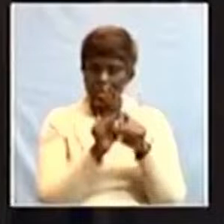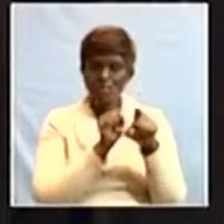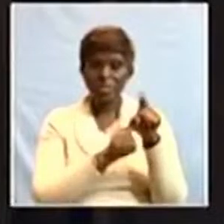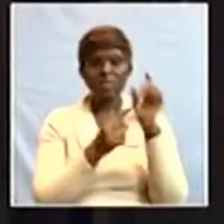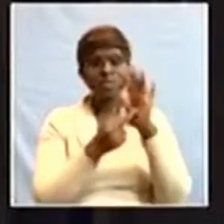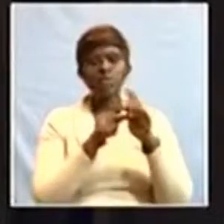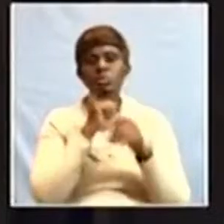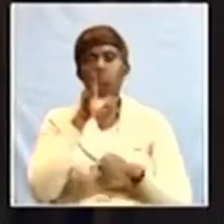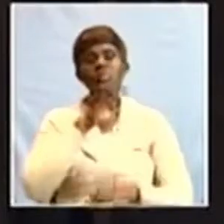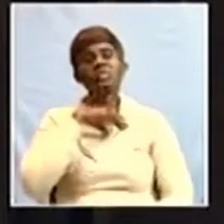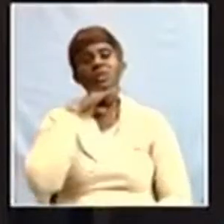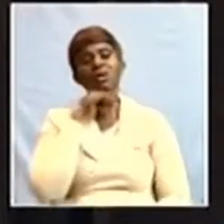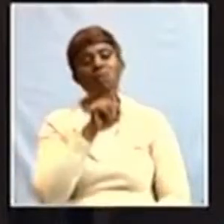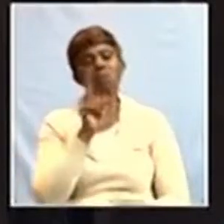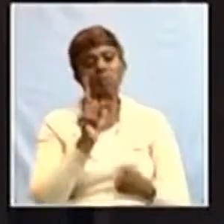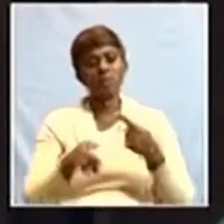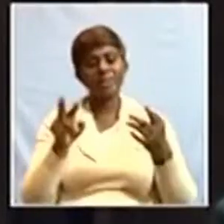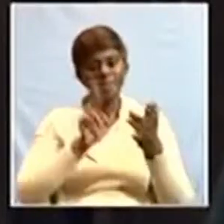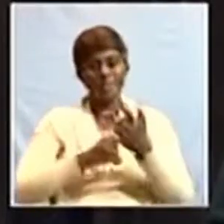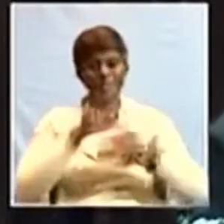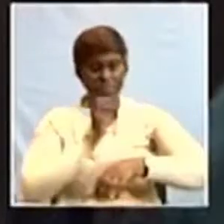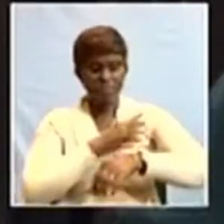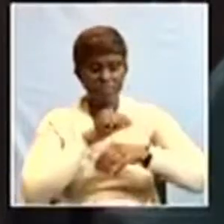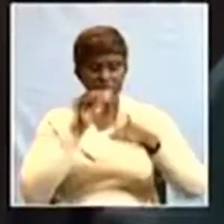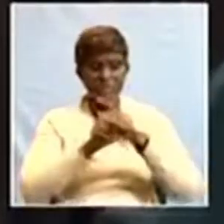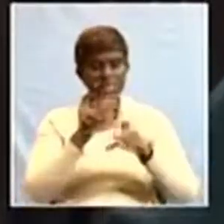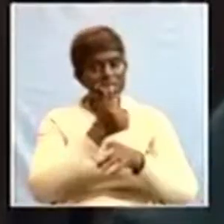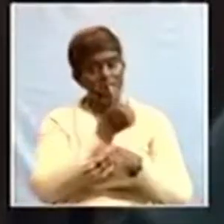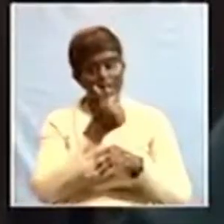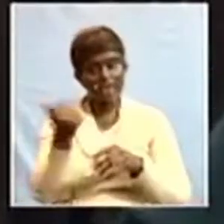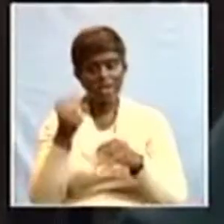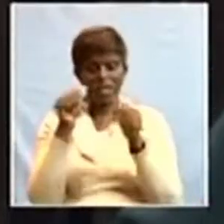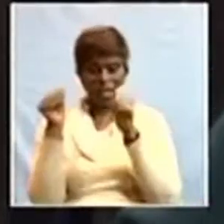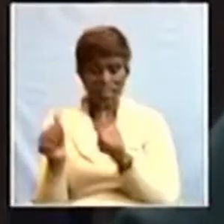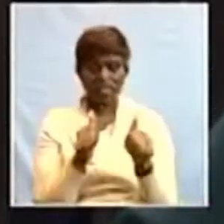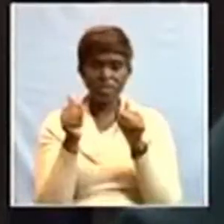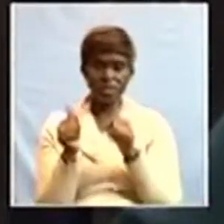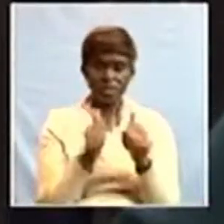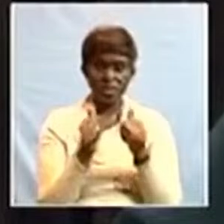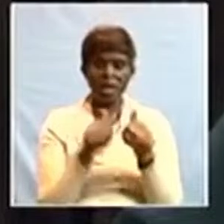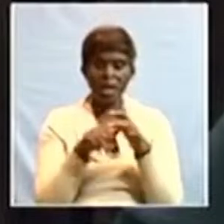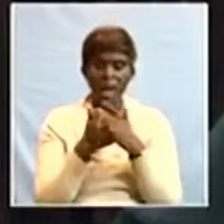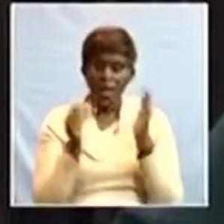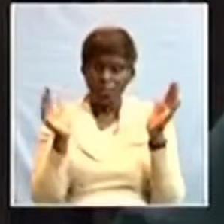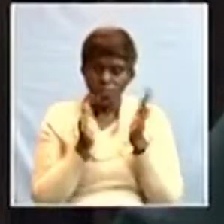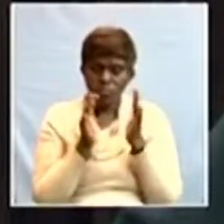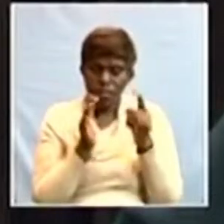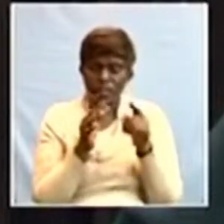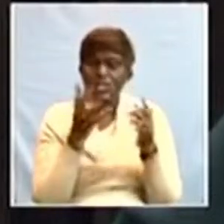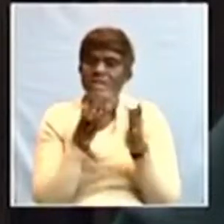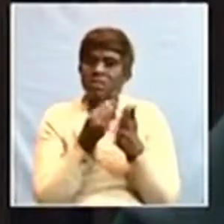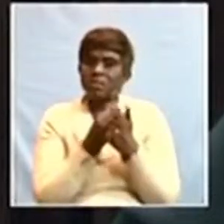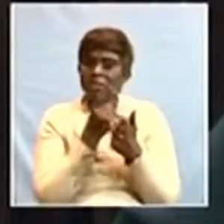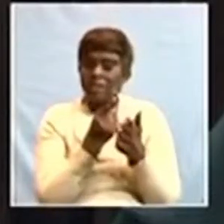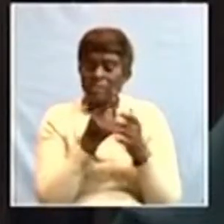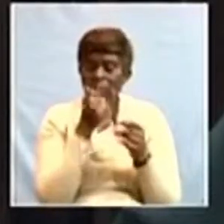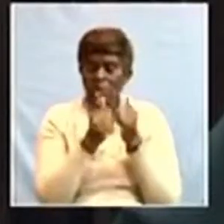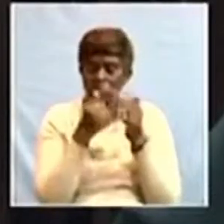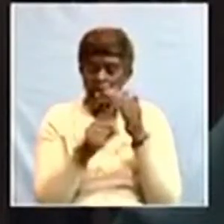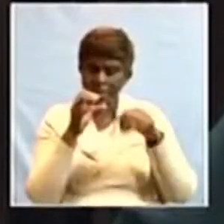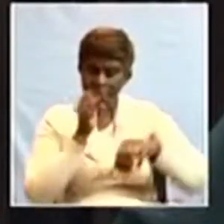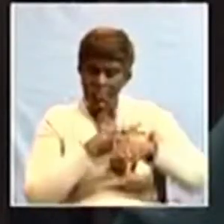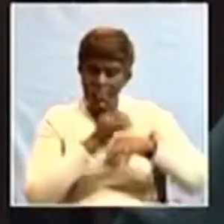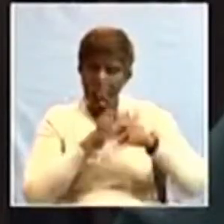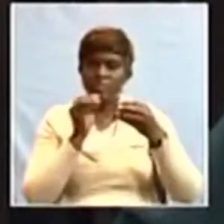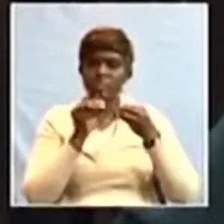not enough to be reinvested in any activity? How small is that money? Because